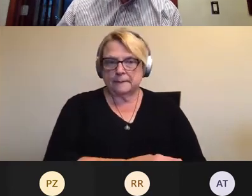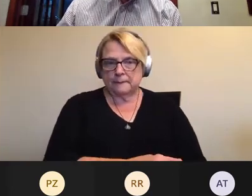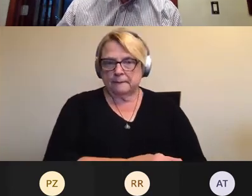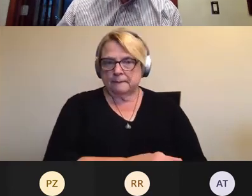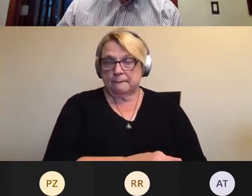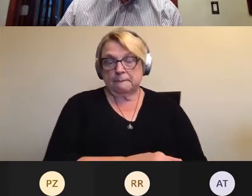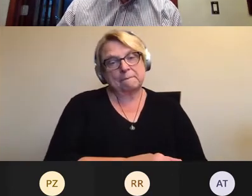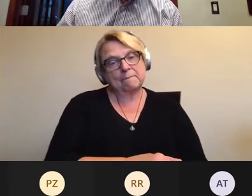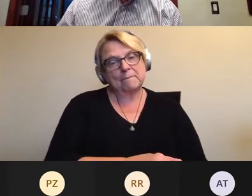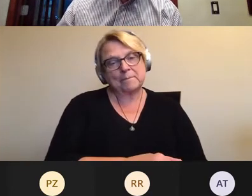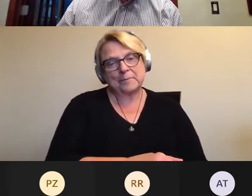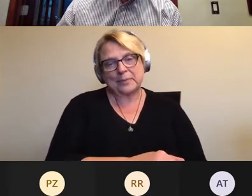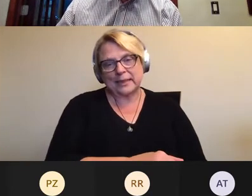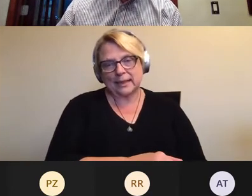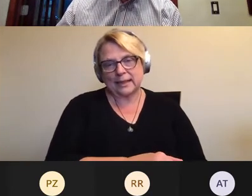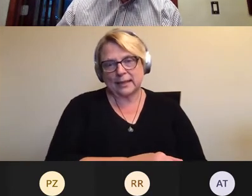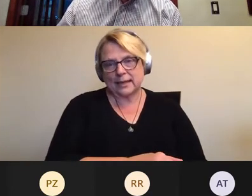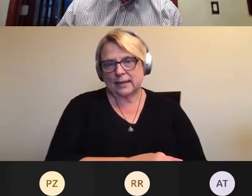Sorry about that.